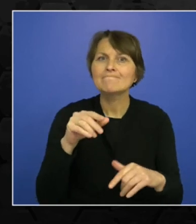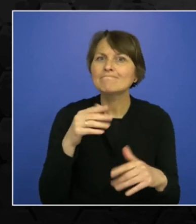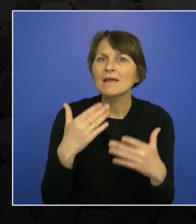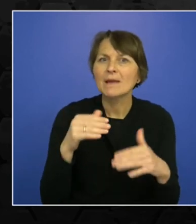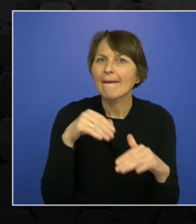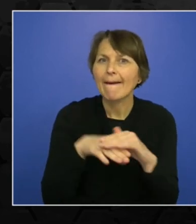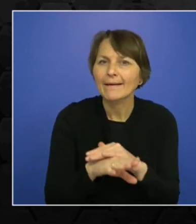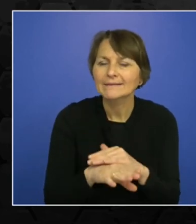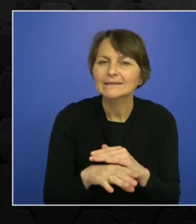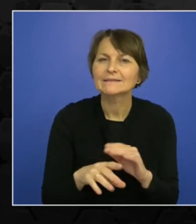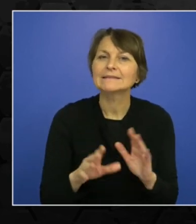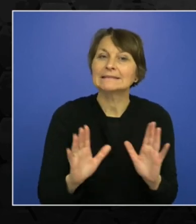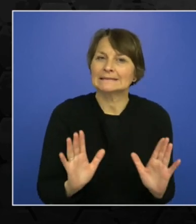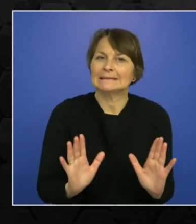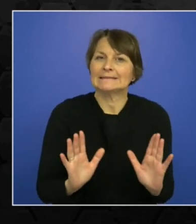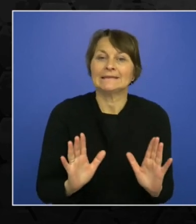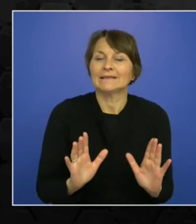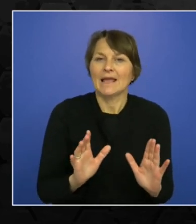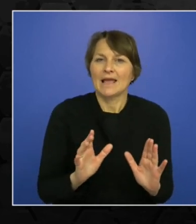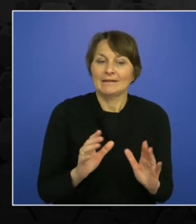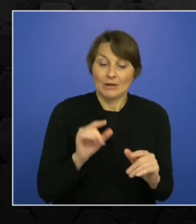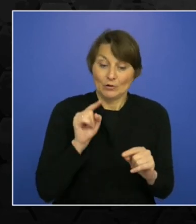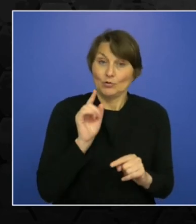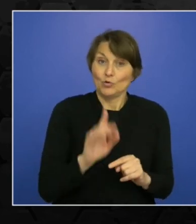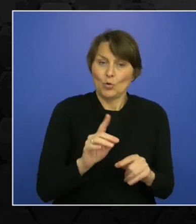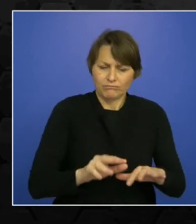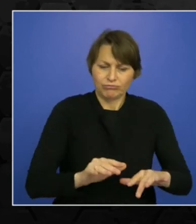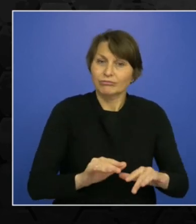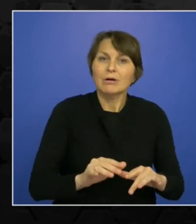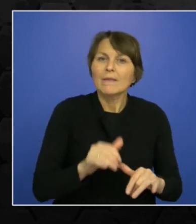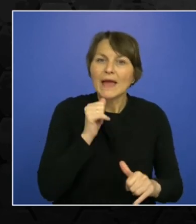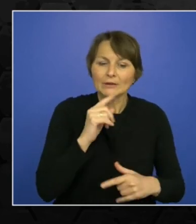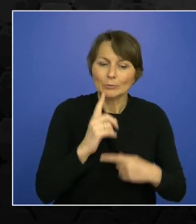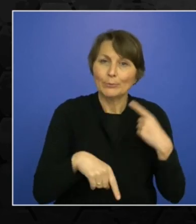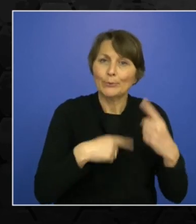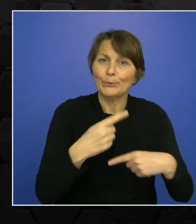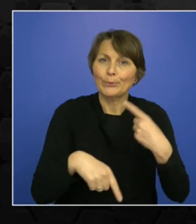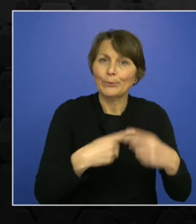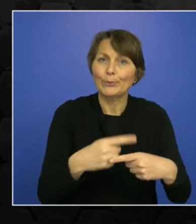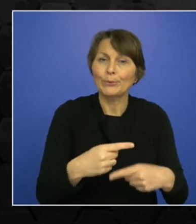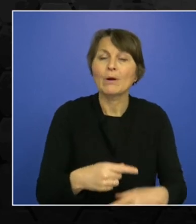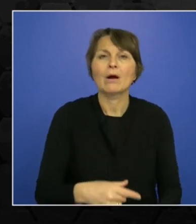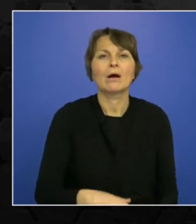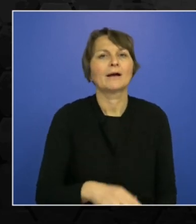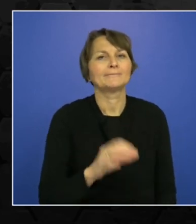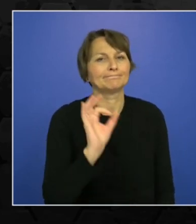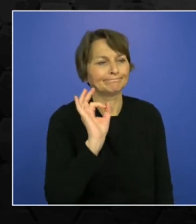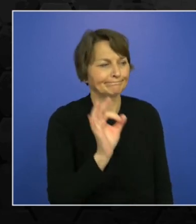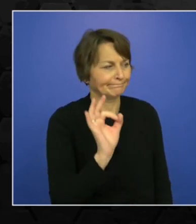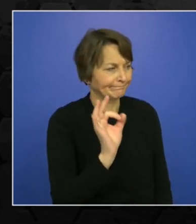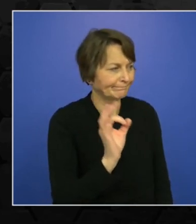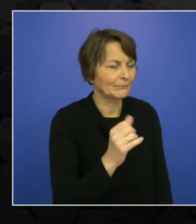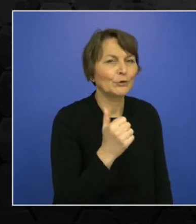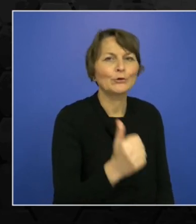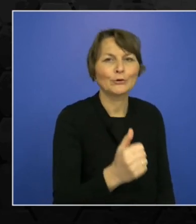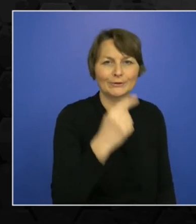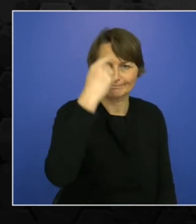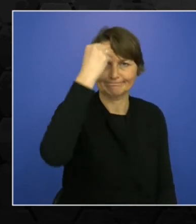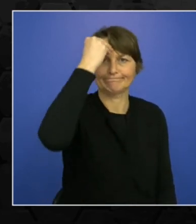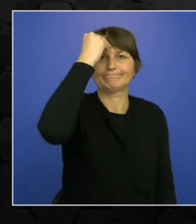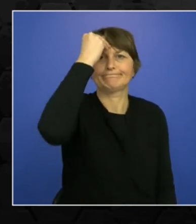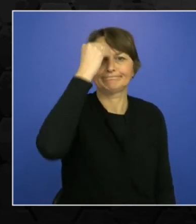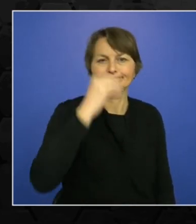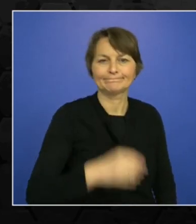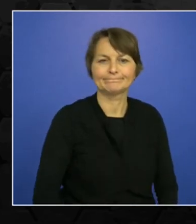course, your application will not work. So yeah. No, that's a good one to mention that as well. Thank you. What are